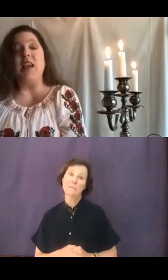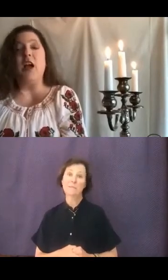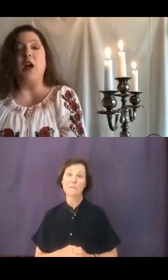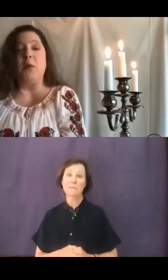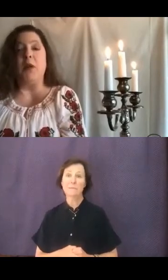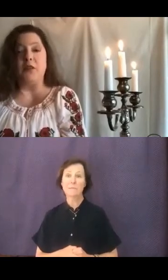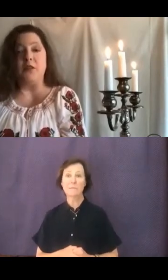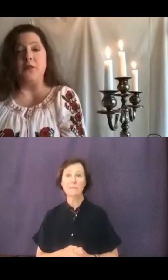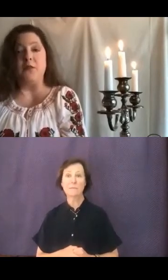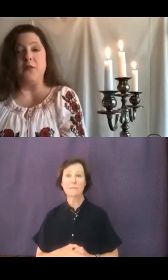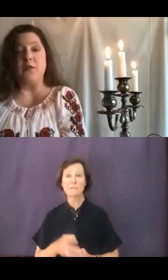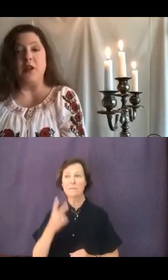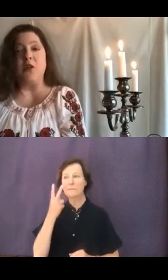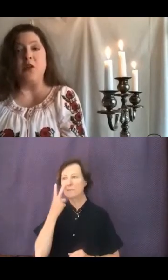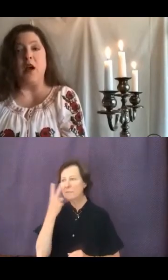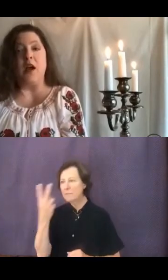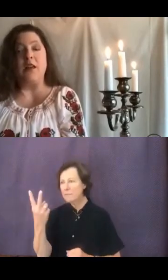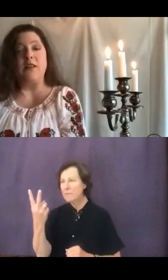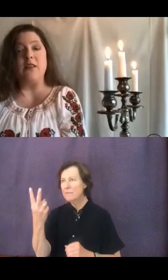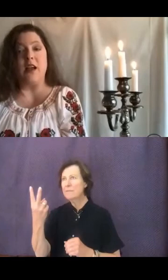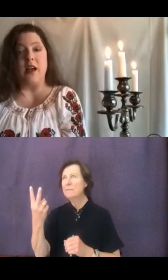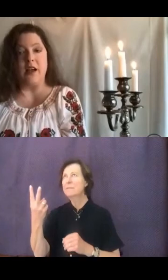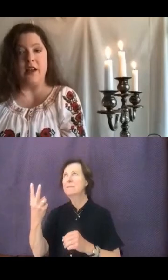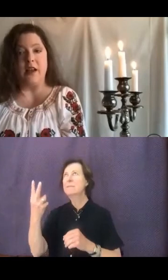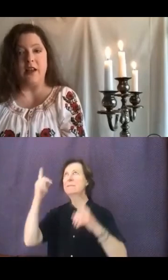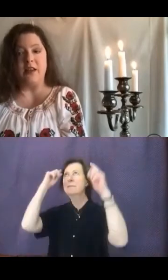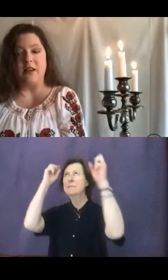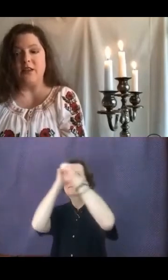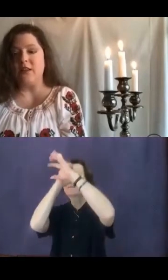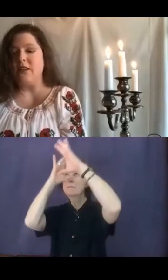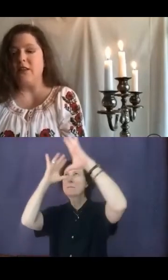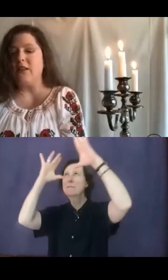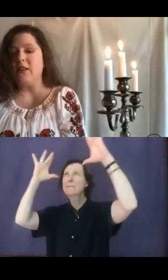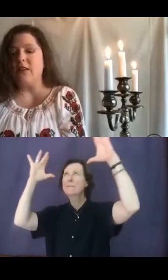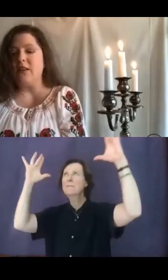See a blossom in your mind's eye.